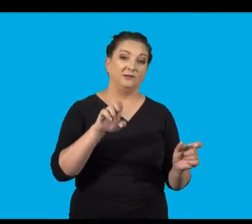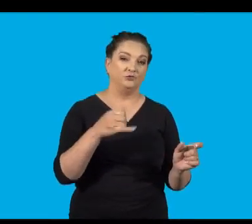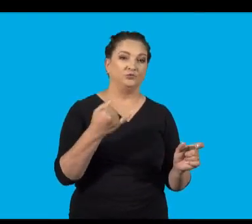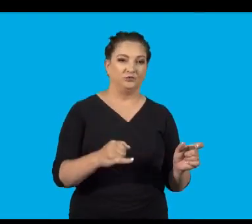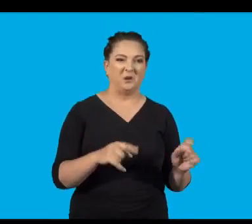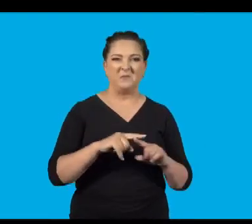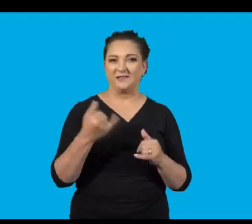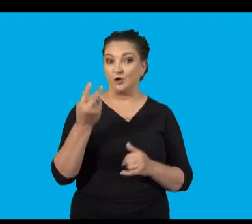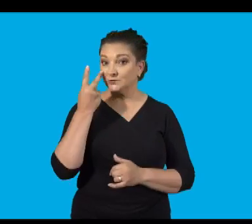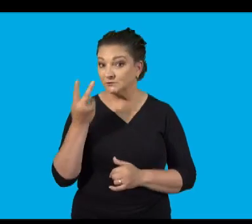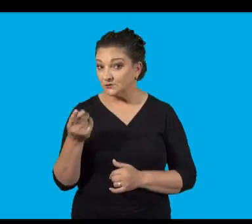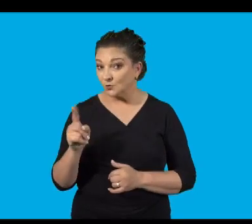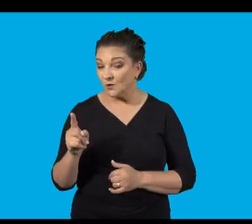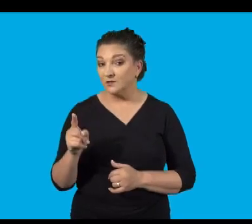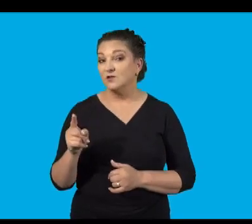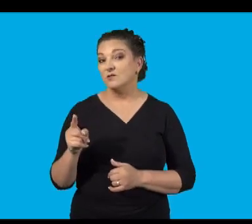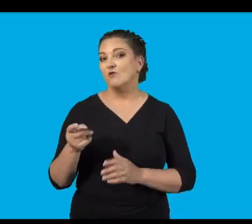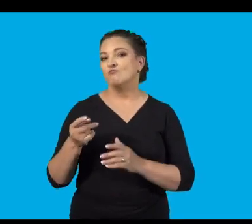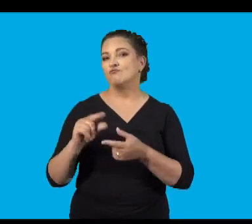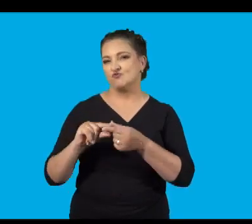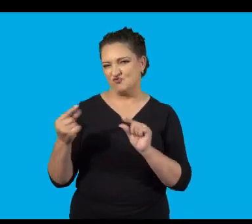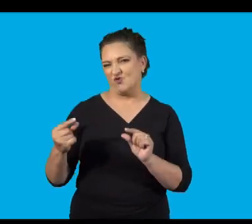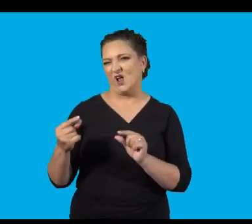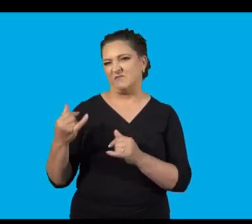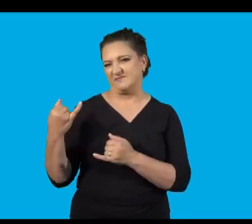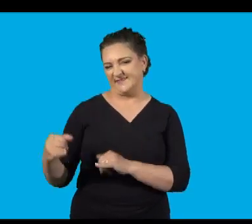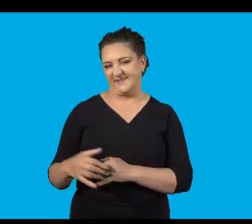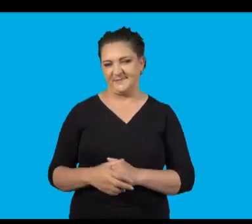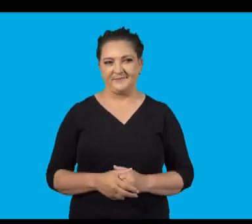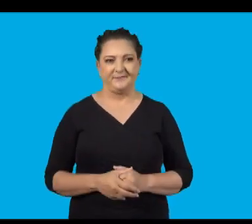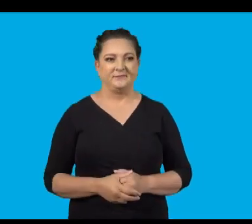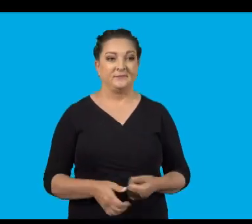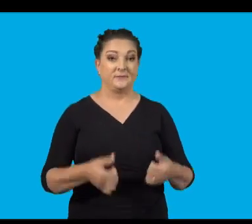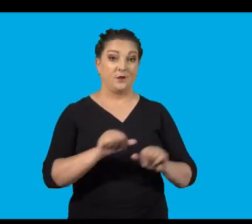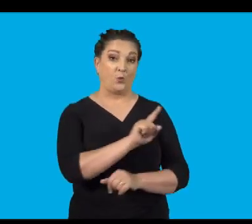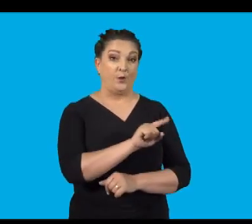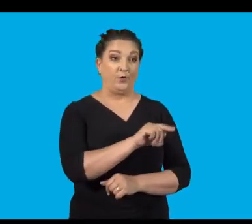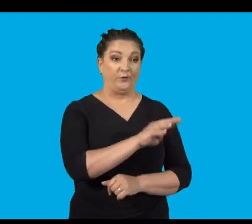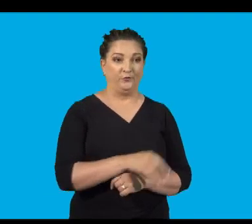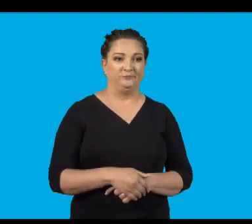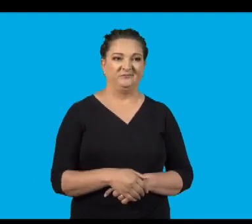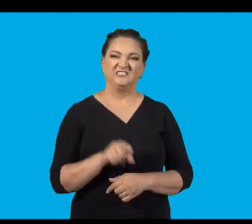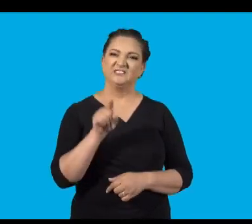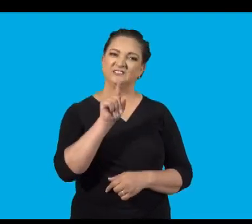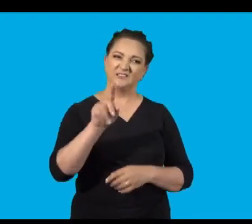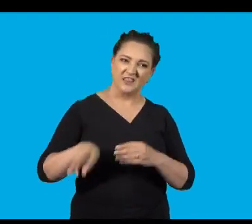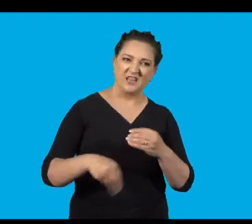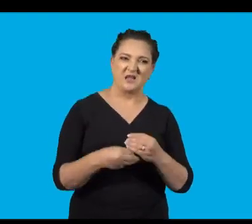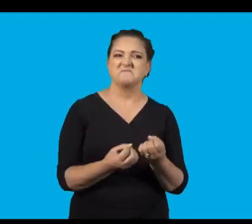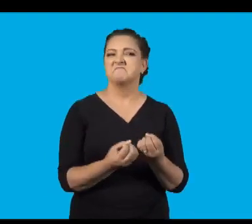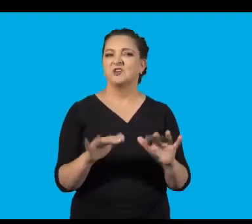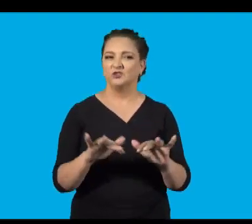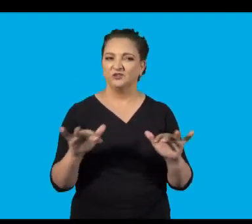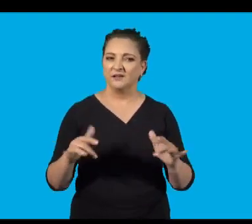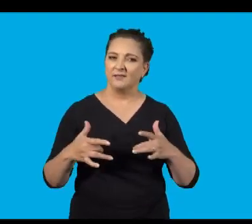case, remember we are looking at the grammar error, okay? 1.4, she added, many of